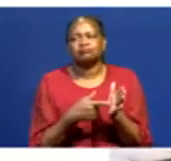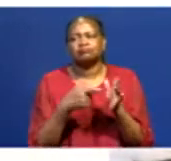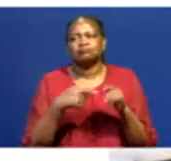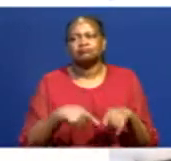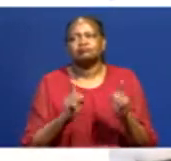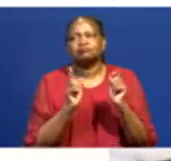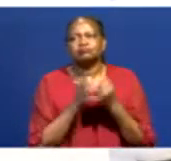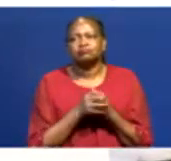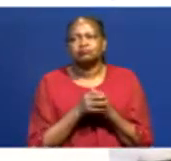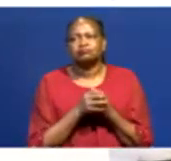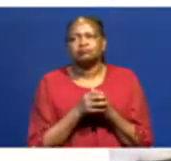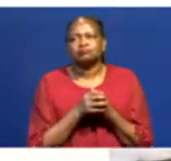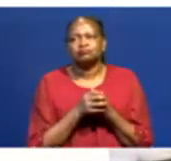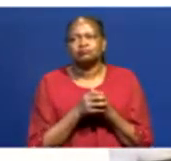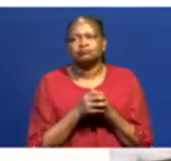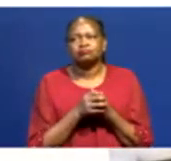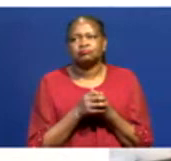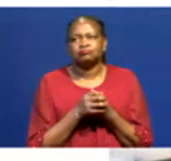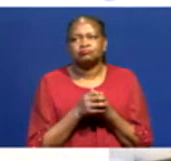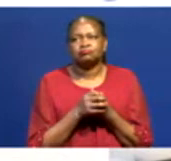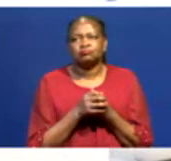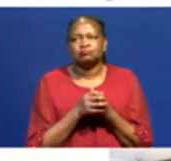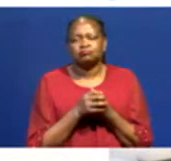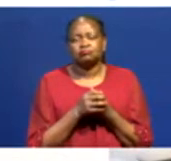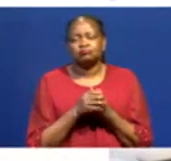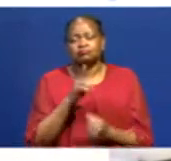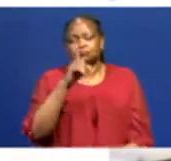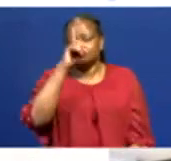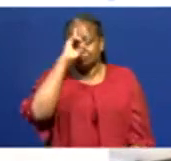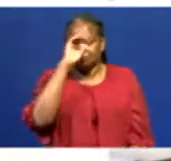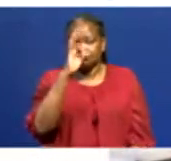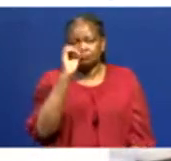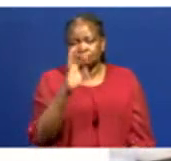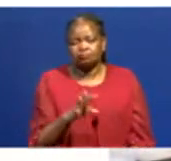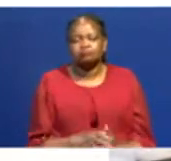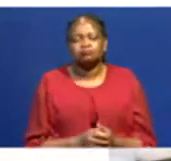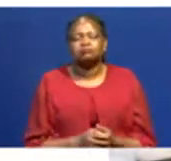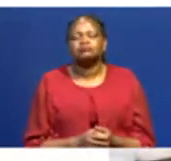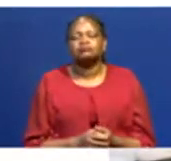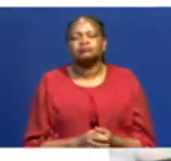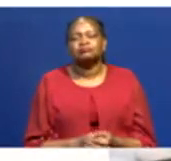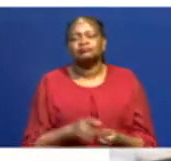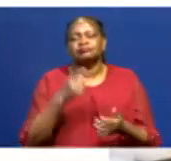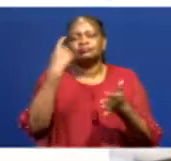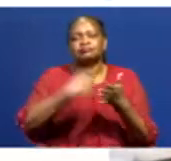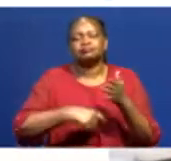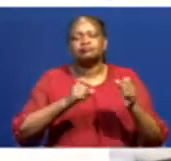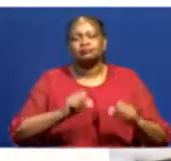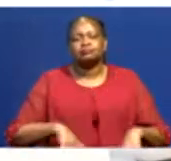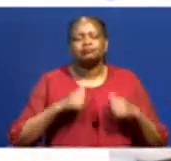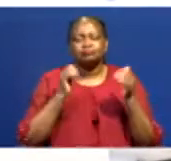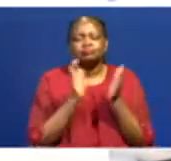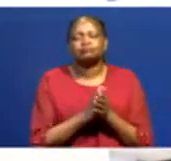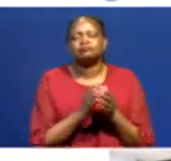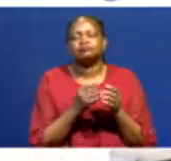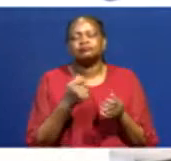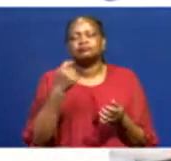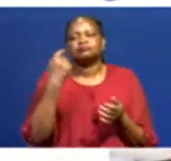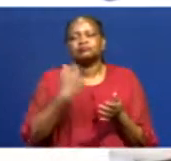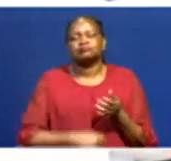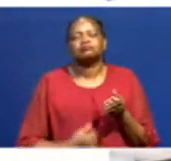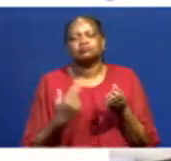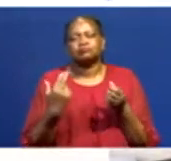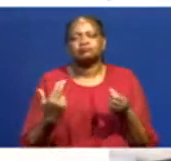of taking this issue seriously. The cost of living and the spike in fuel prices